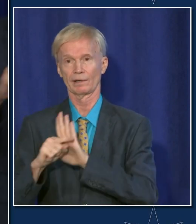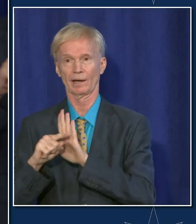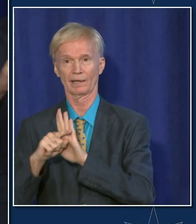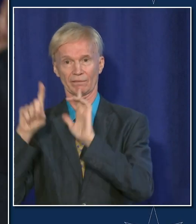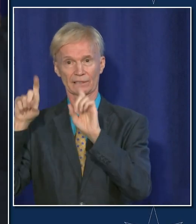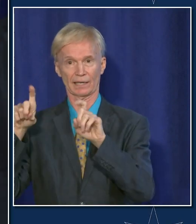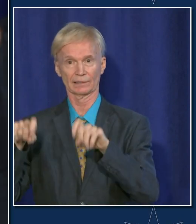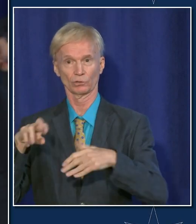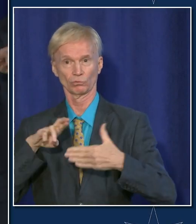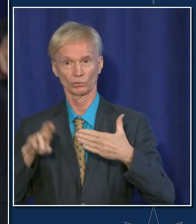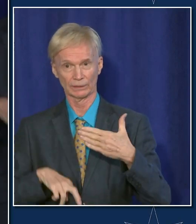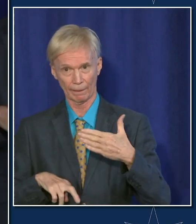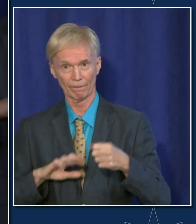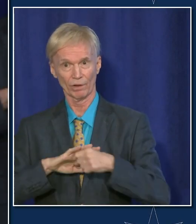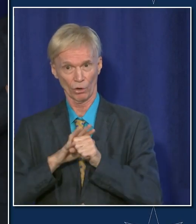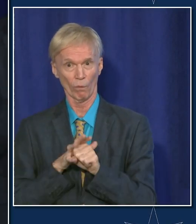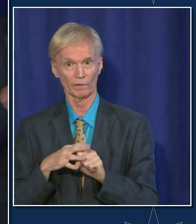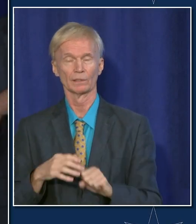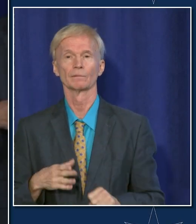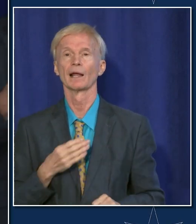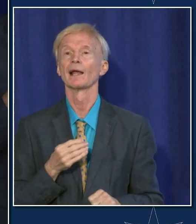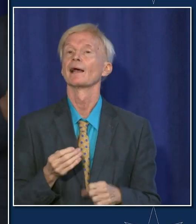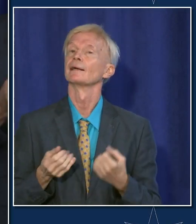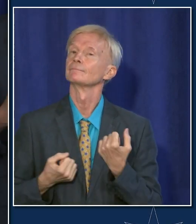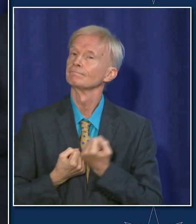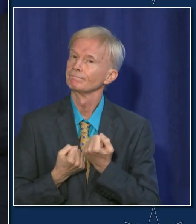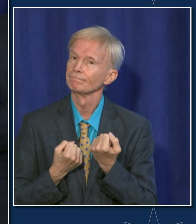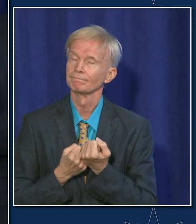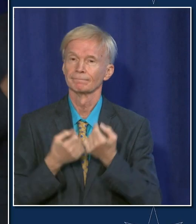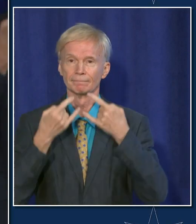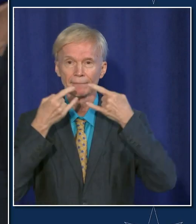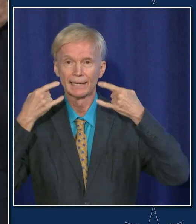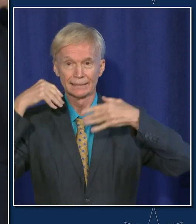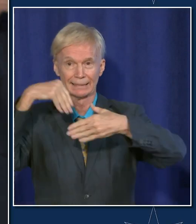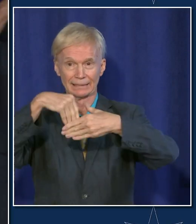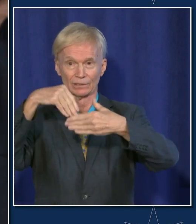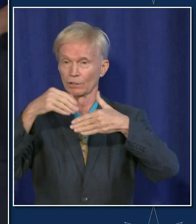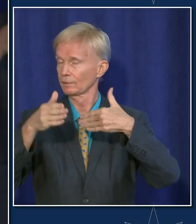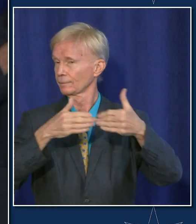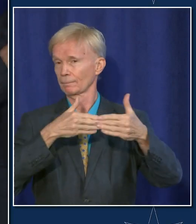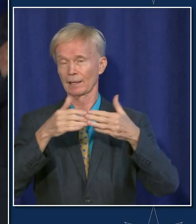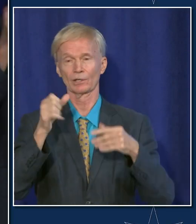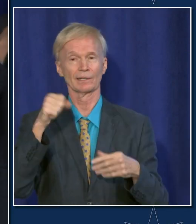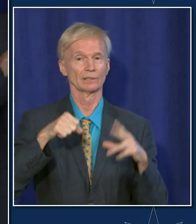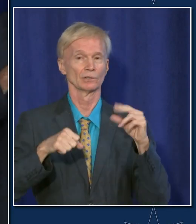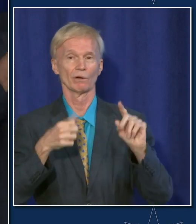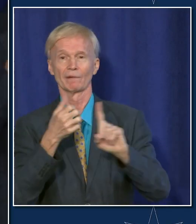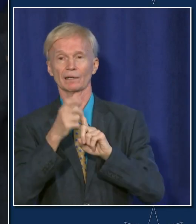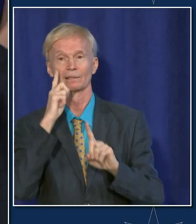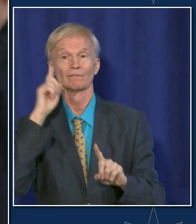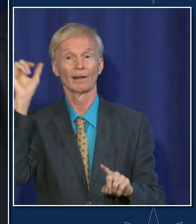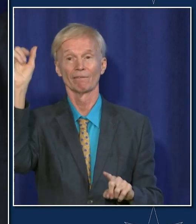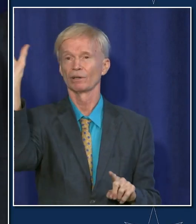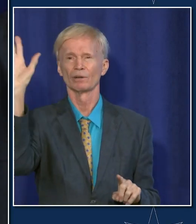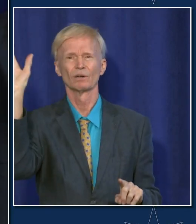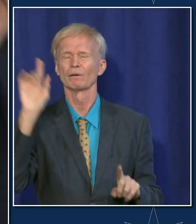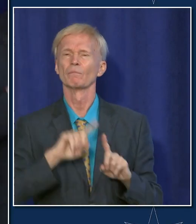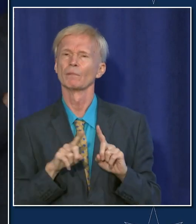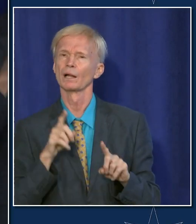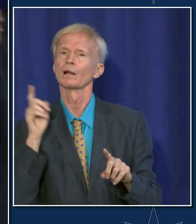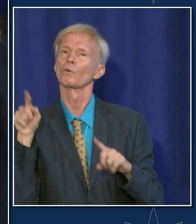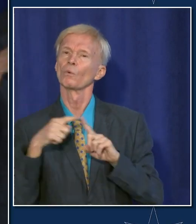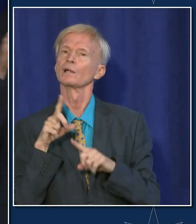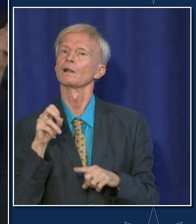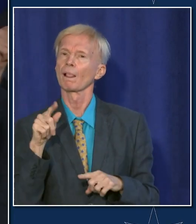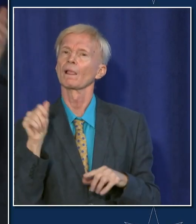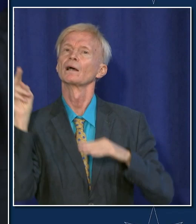are continuing to obviously recommend wearing the mask indoors right now, regardless of vaccination status, not forever, but while we get through this Delta surge.